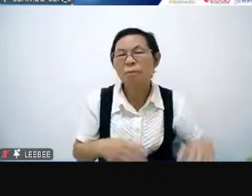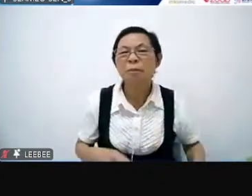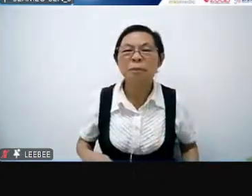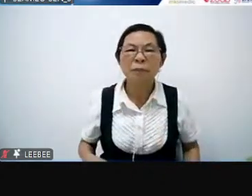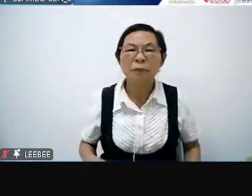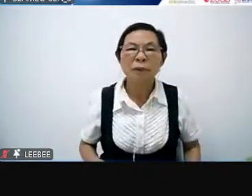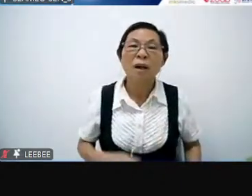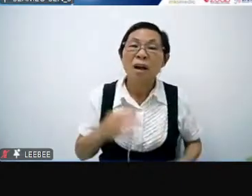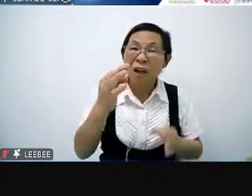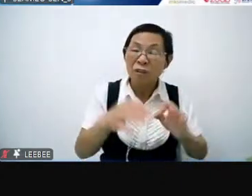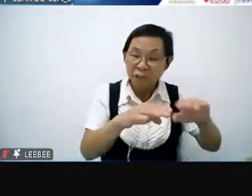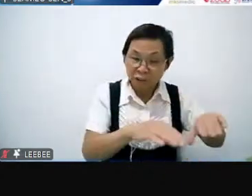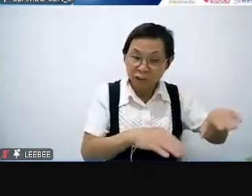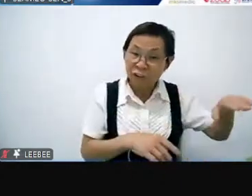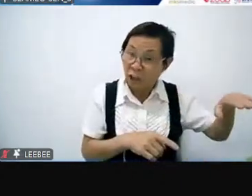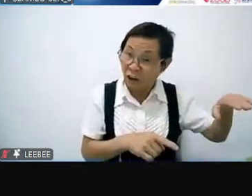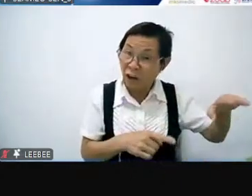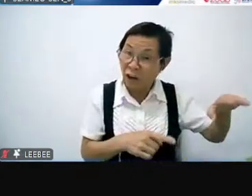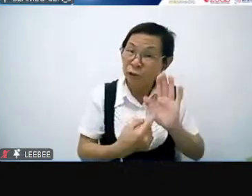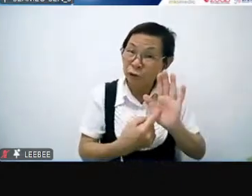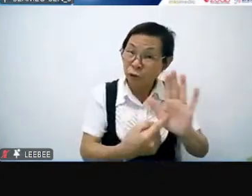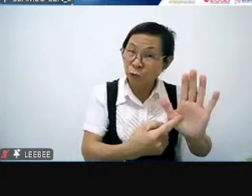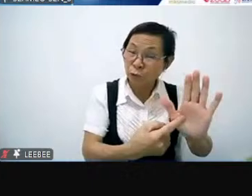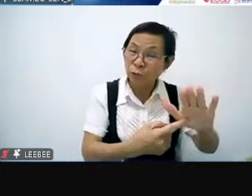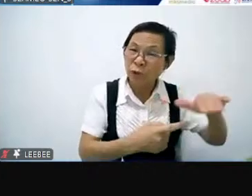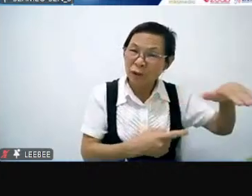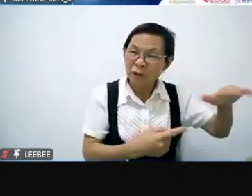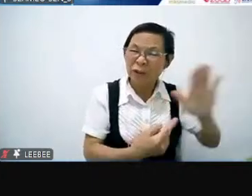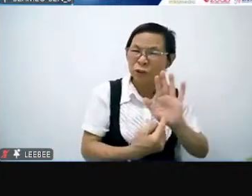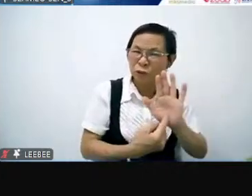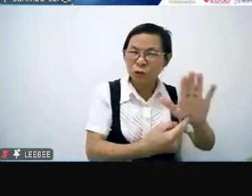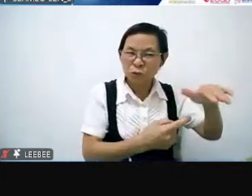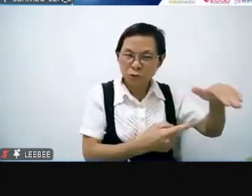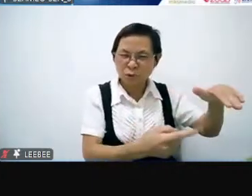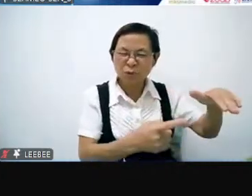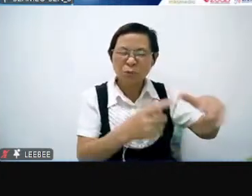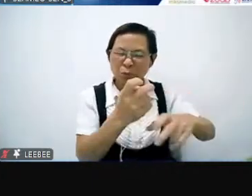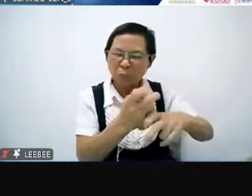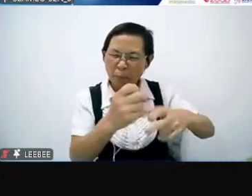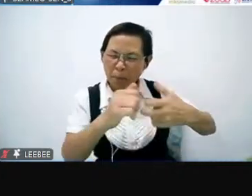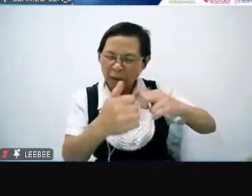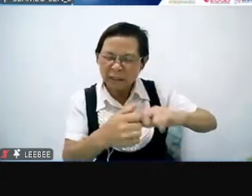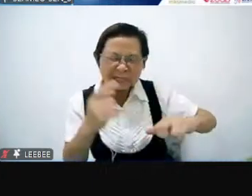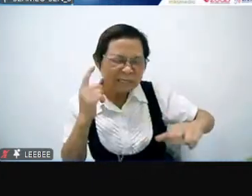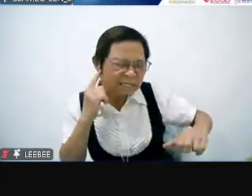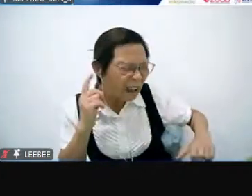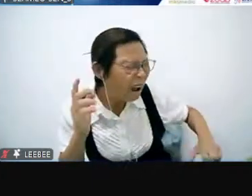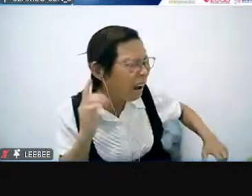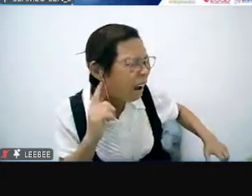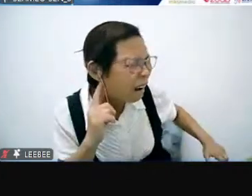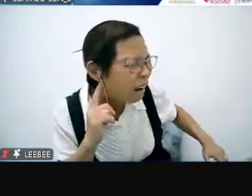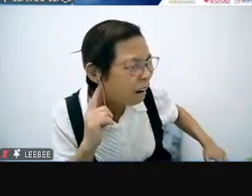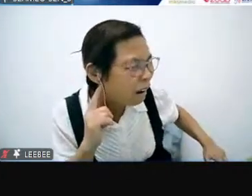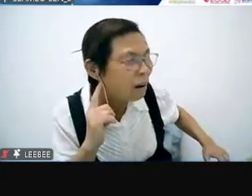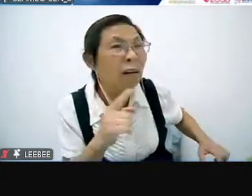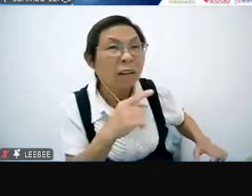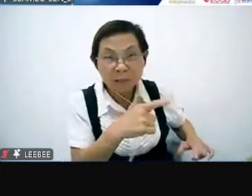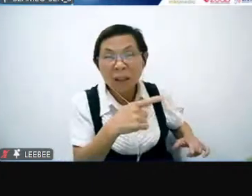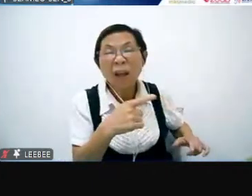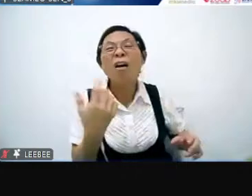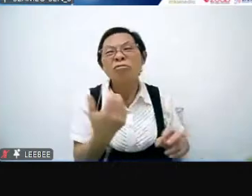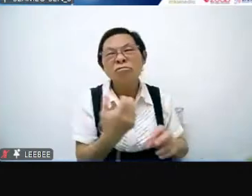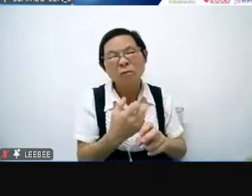If a child shows that the signs of hearing difficulties, they might also have